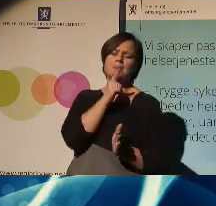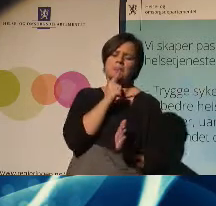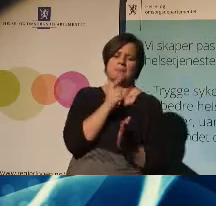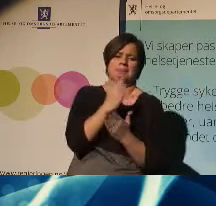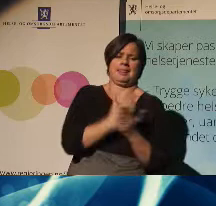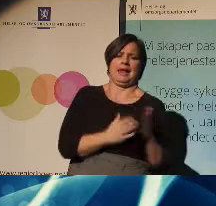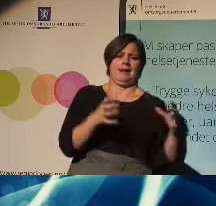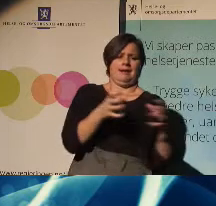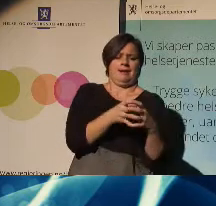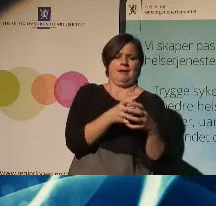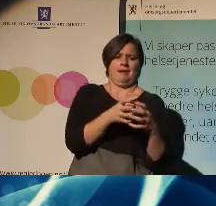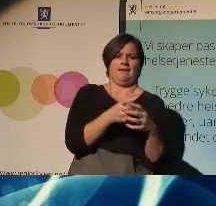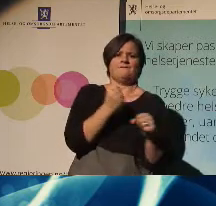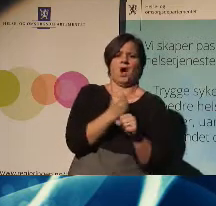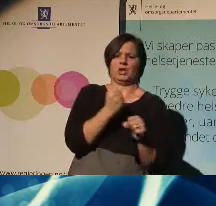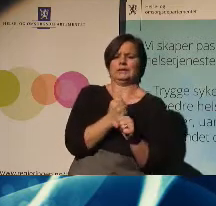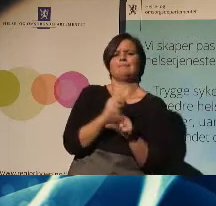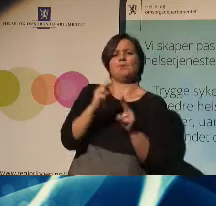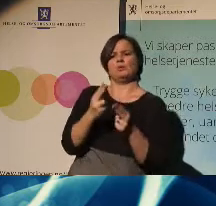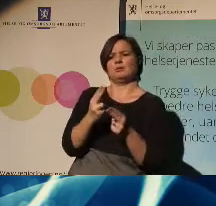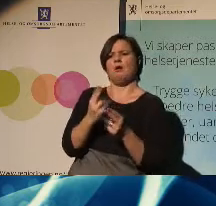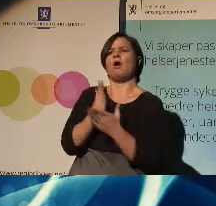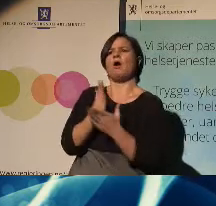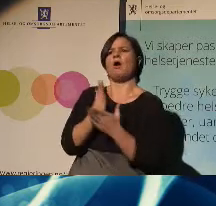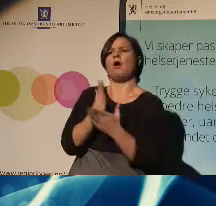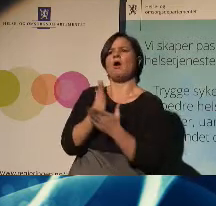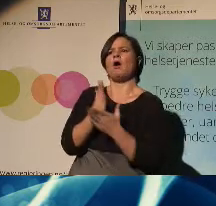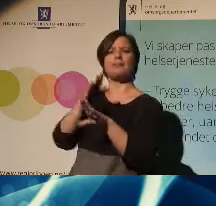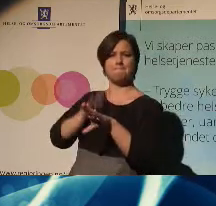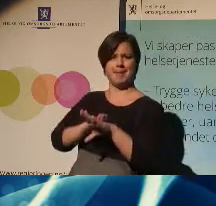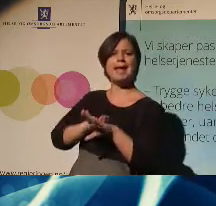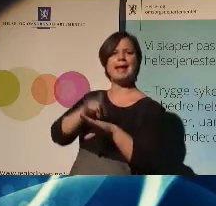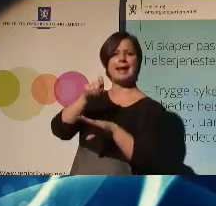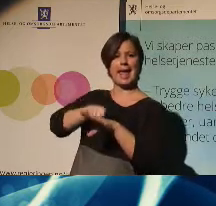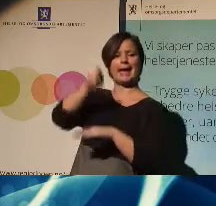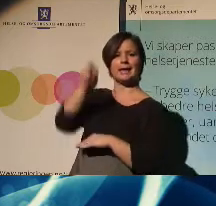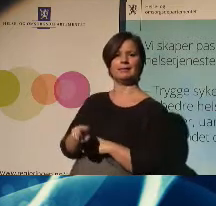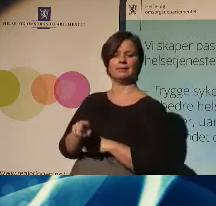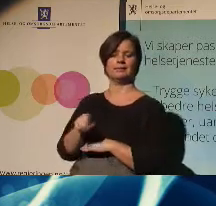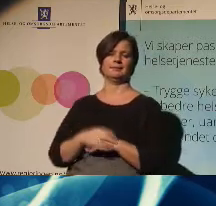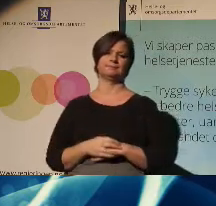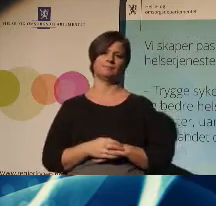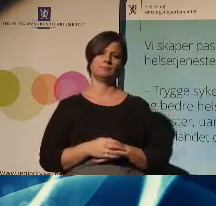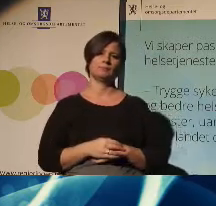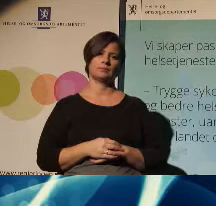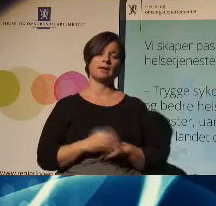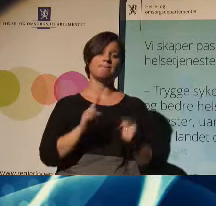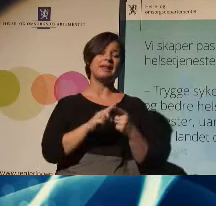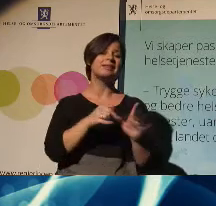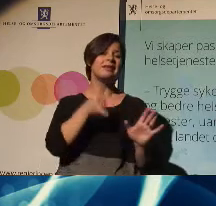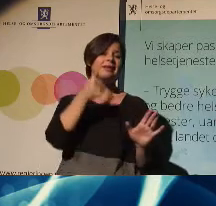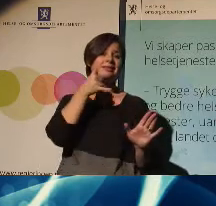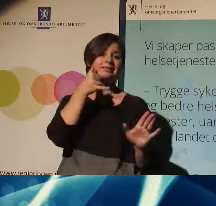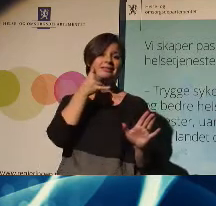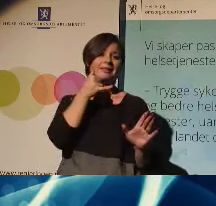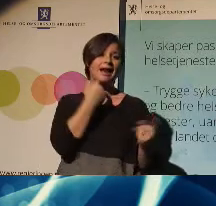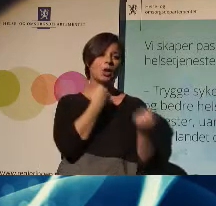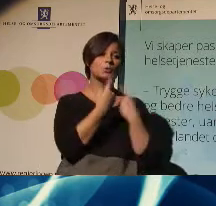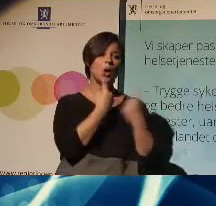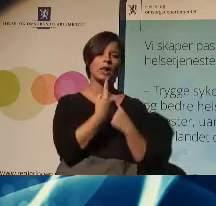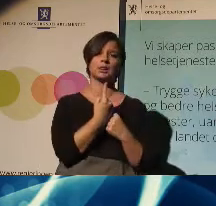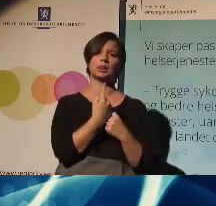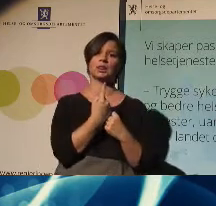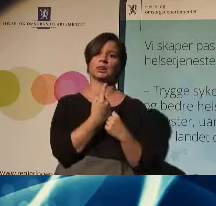which is spent seeing the doctor. The net amount of time spent on the telehealth consult is much, much